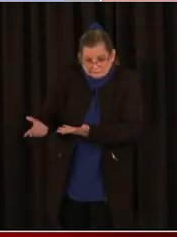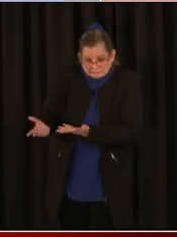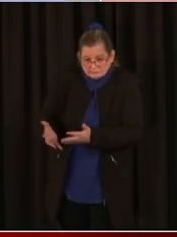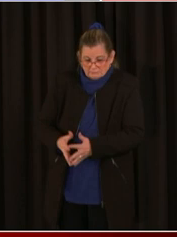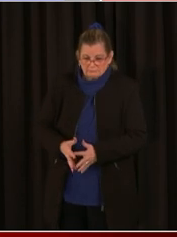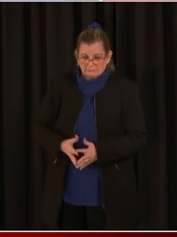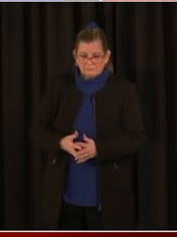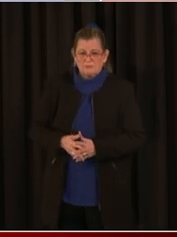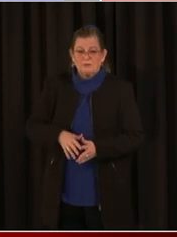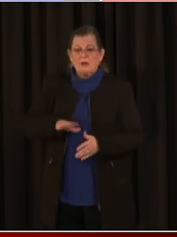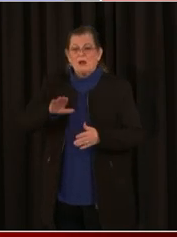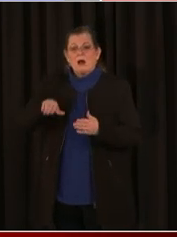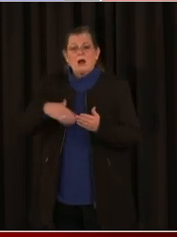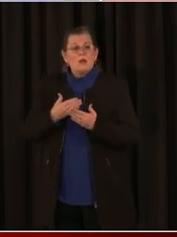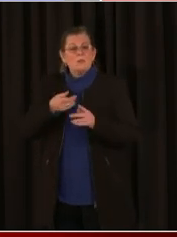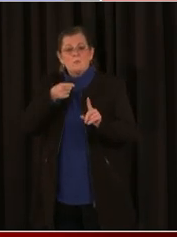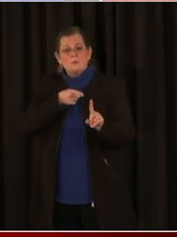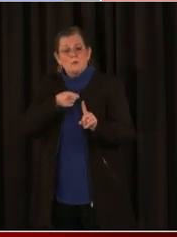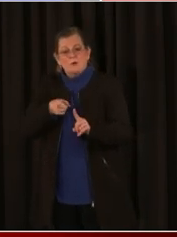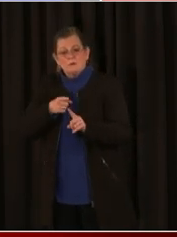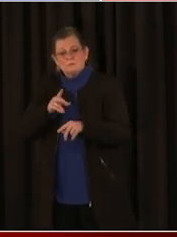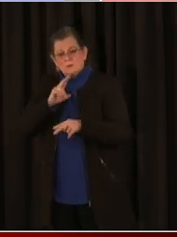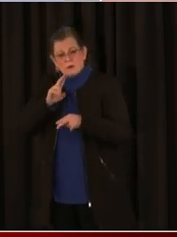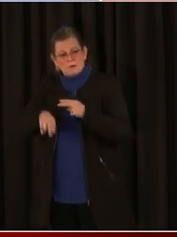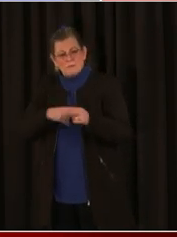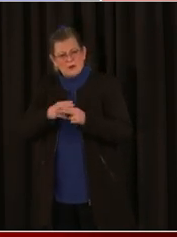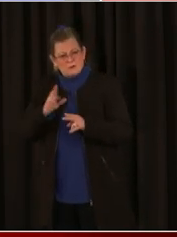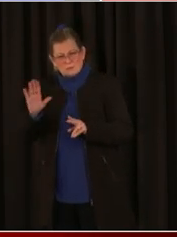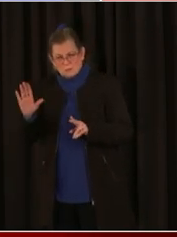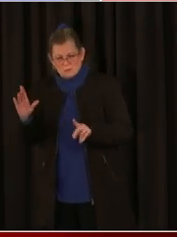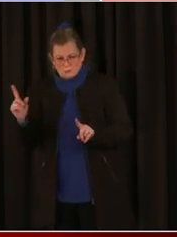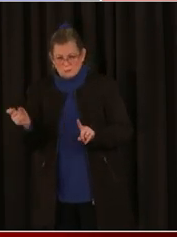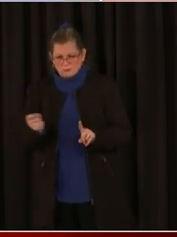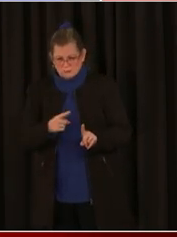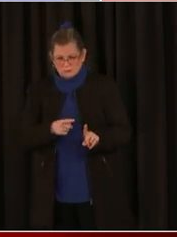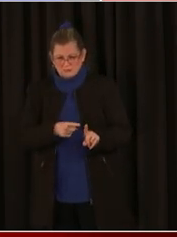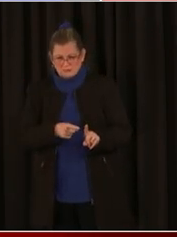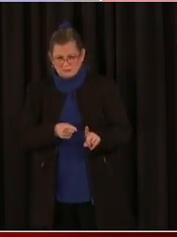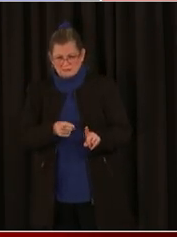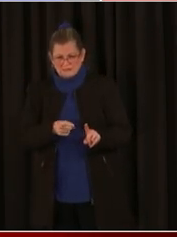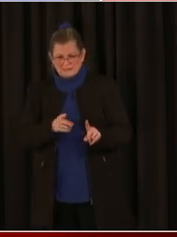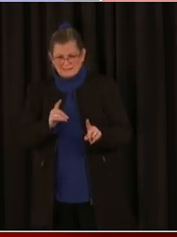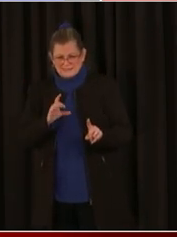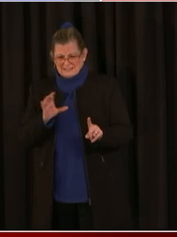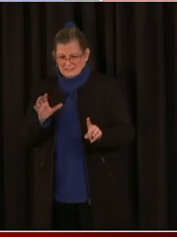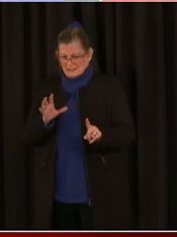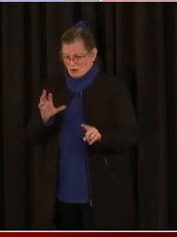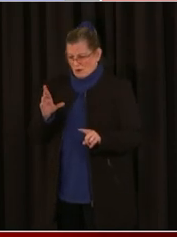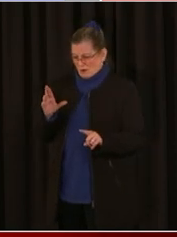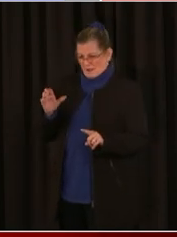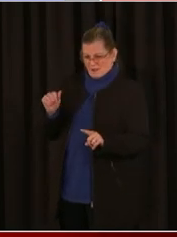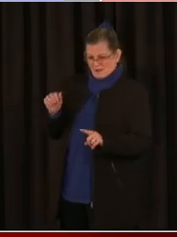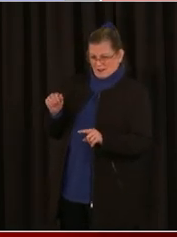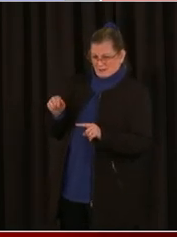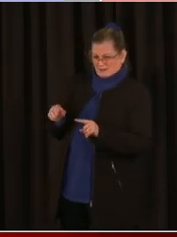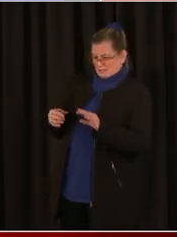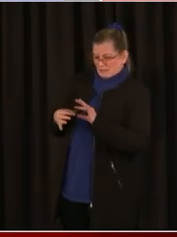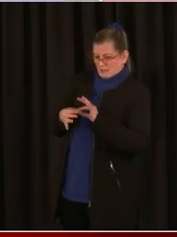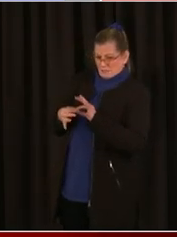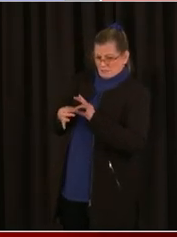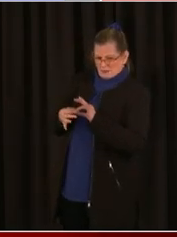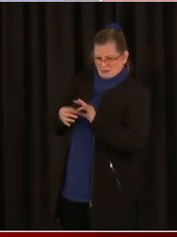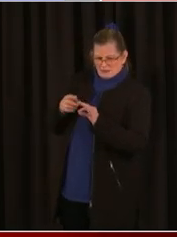The other point I would say in response to your question, Mitch, is that a DCRA was a combination